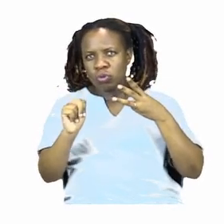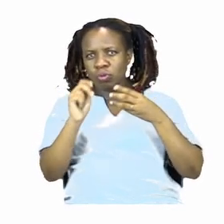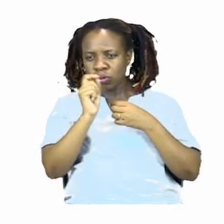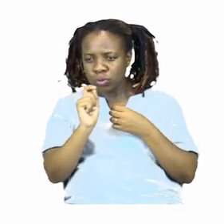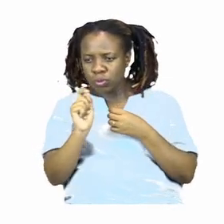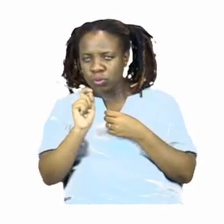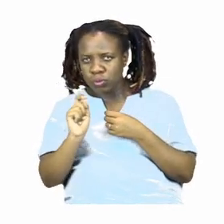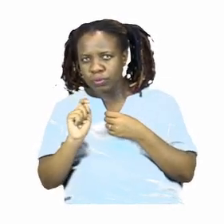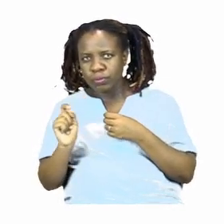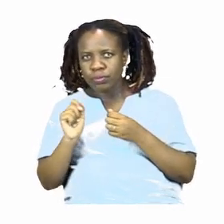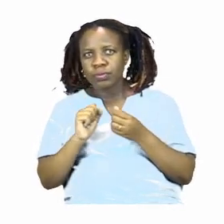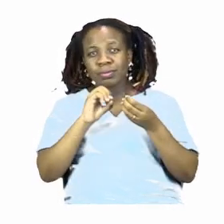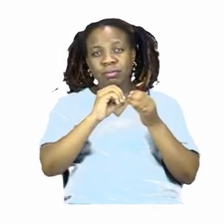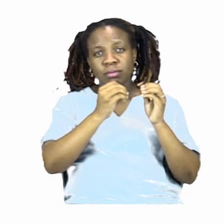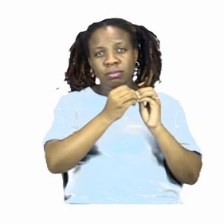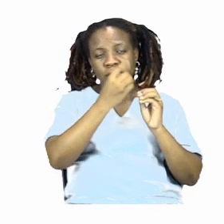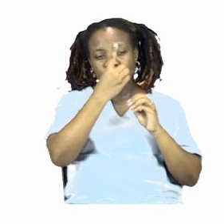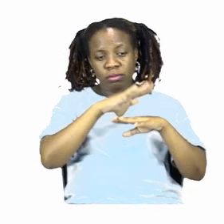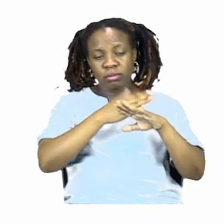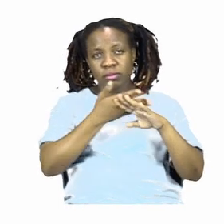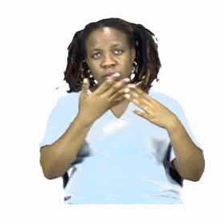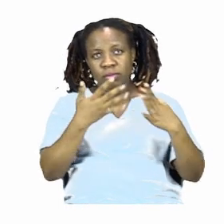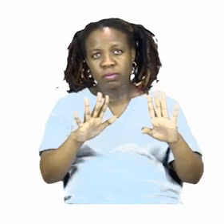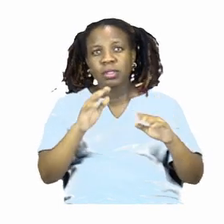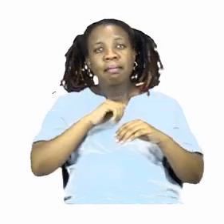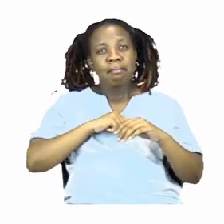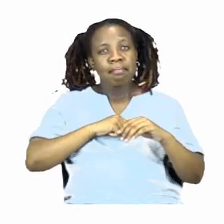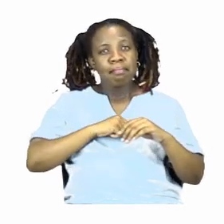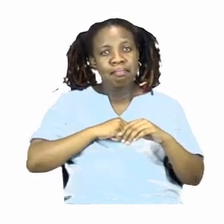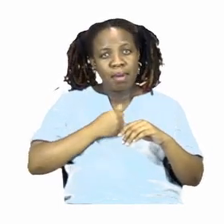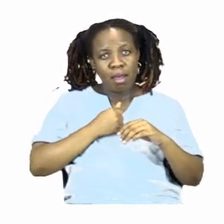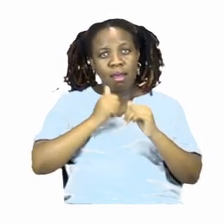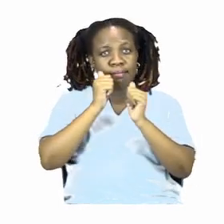It reads, number 1, my brother has a new